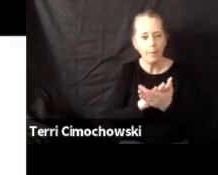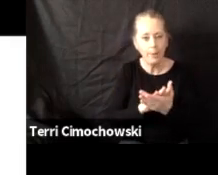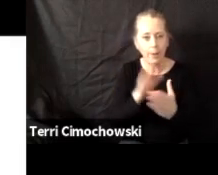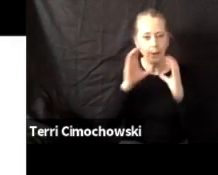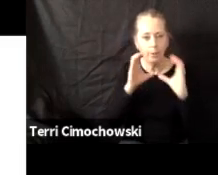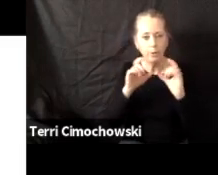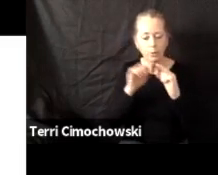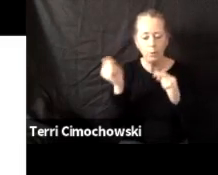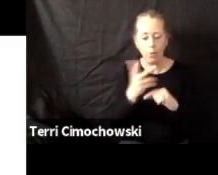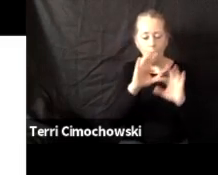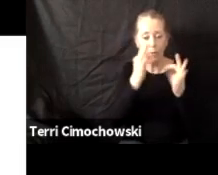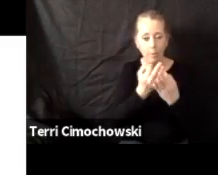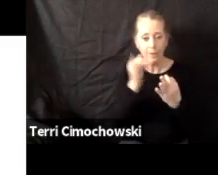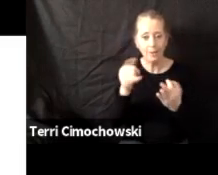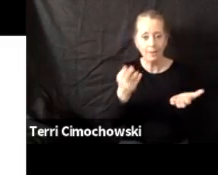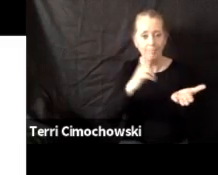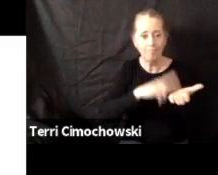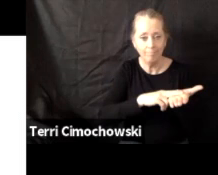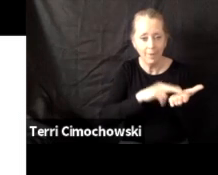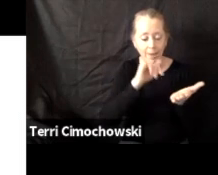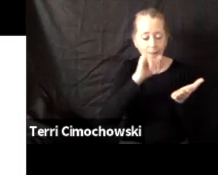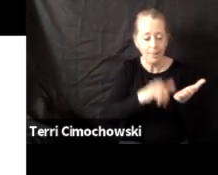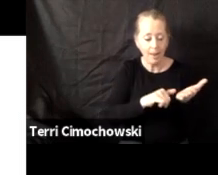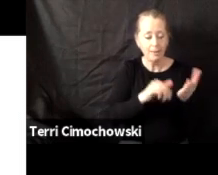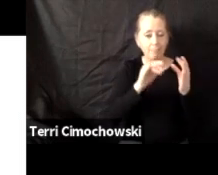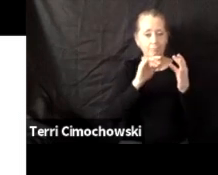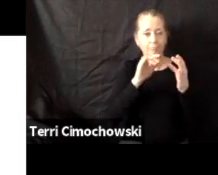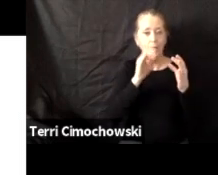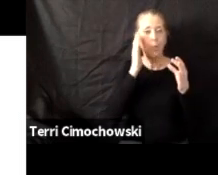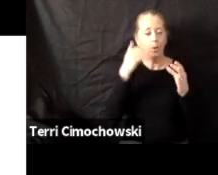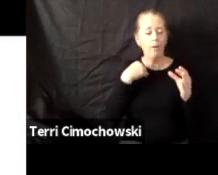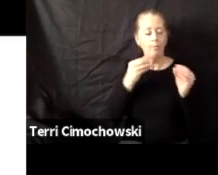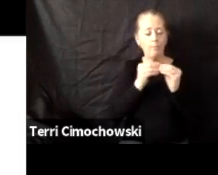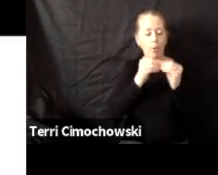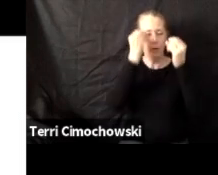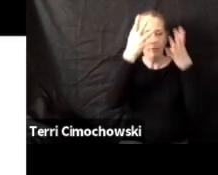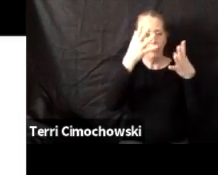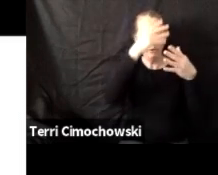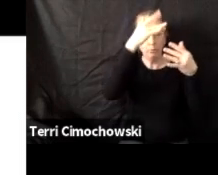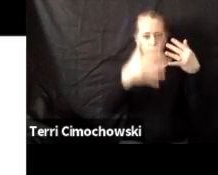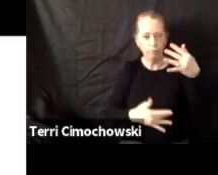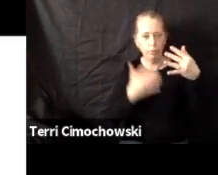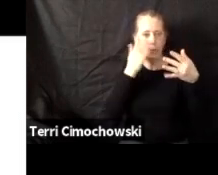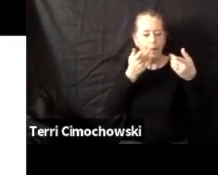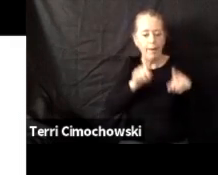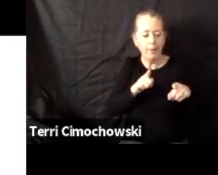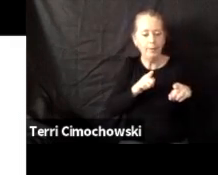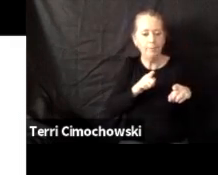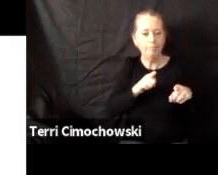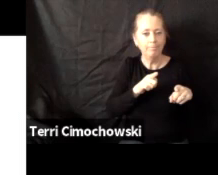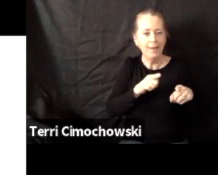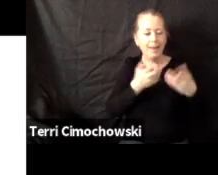that enroll. In that commitment communication, there will be more information around the program. It's going to happen close to the end of the school